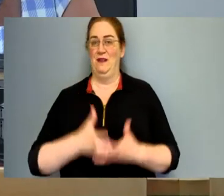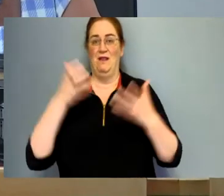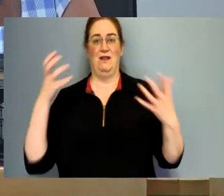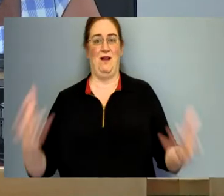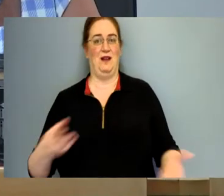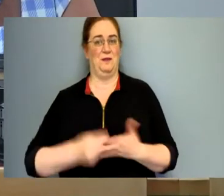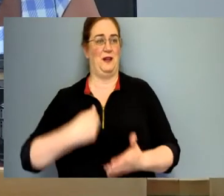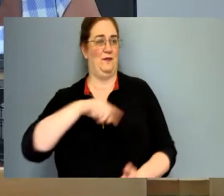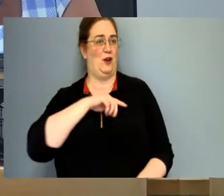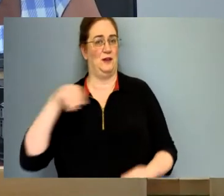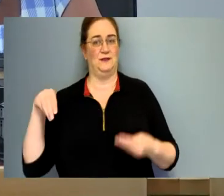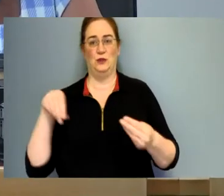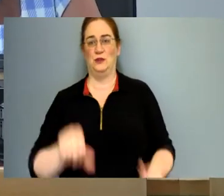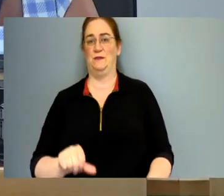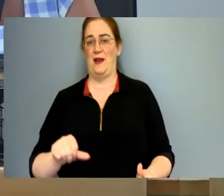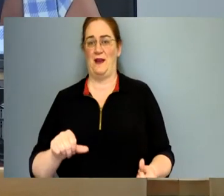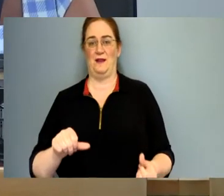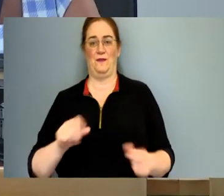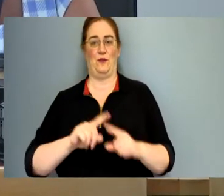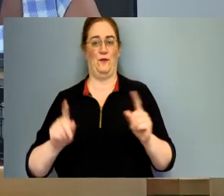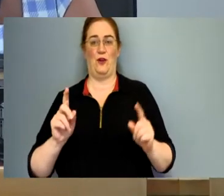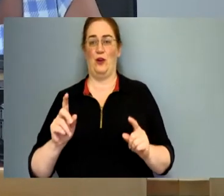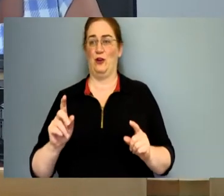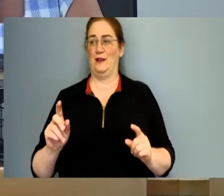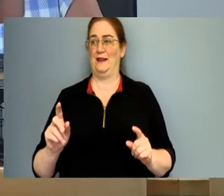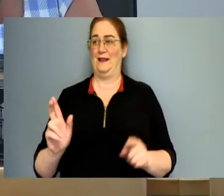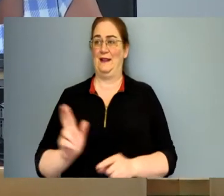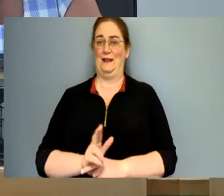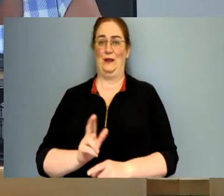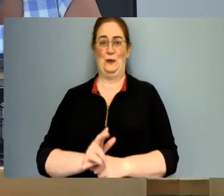money for us to spend that for very little use.